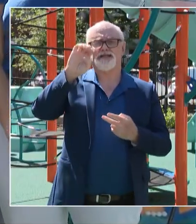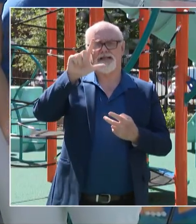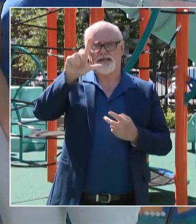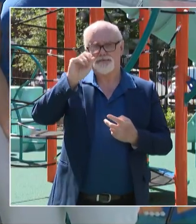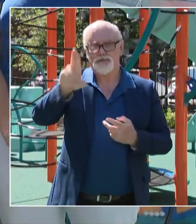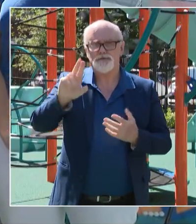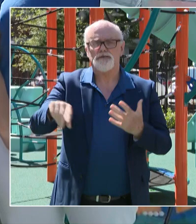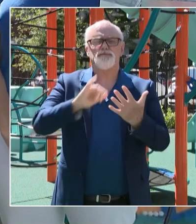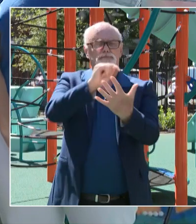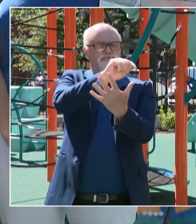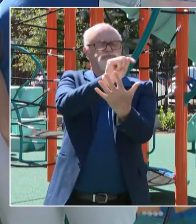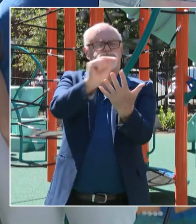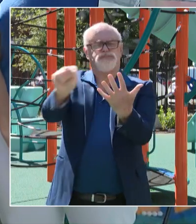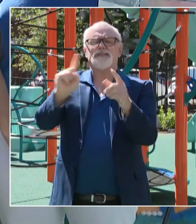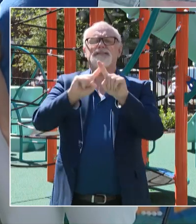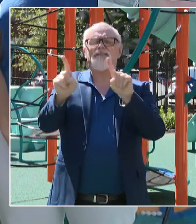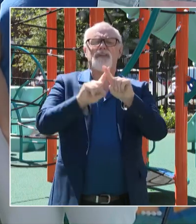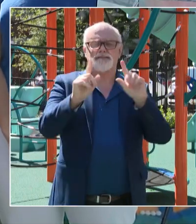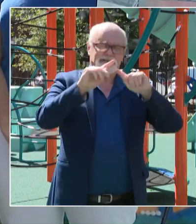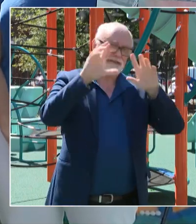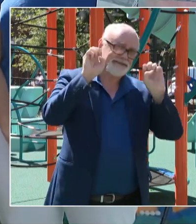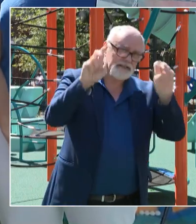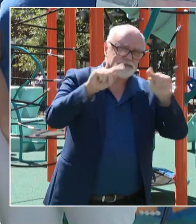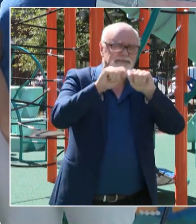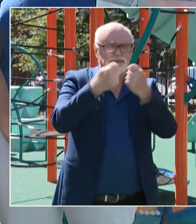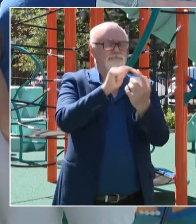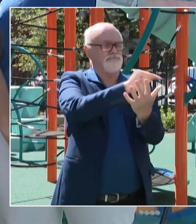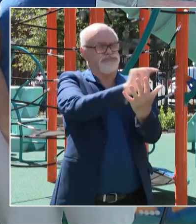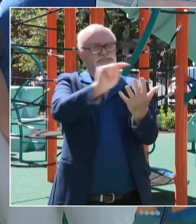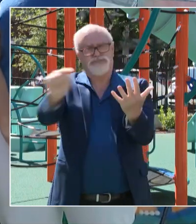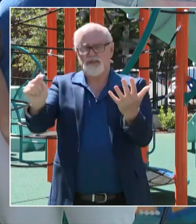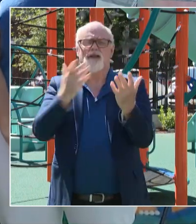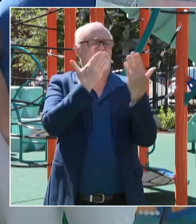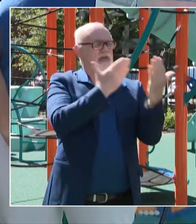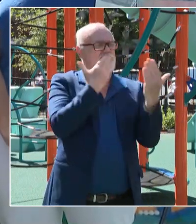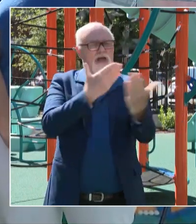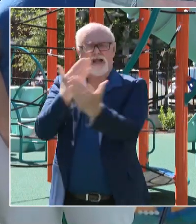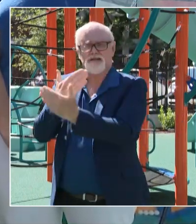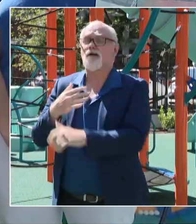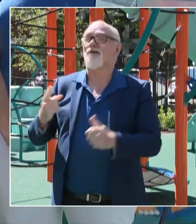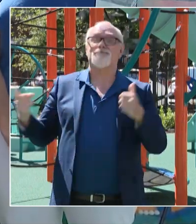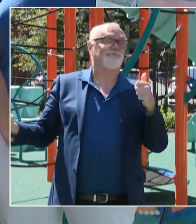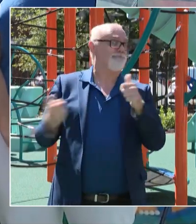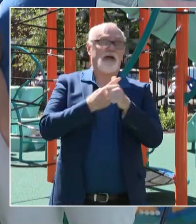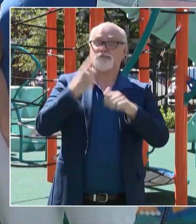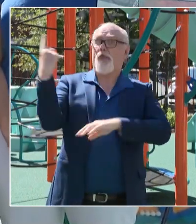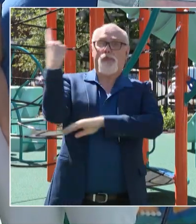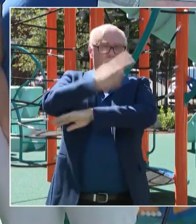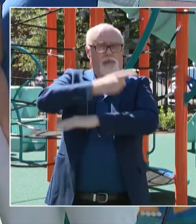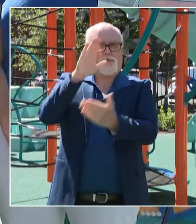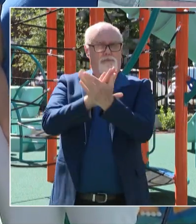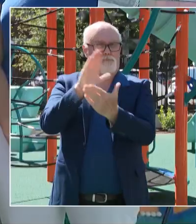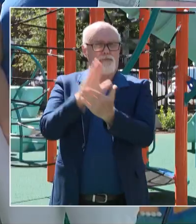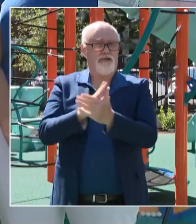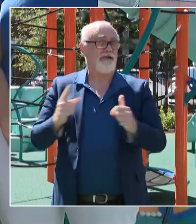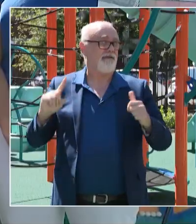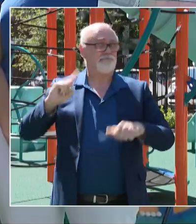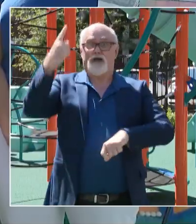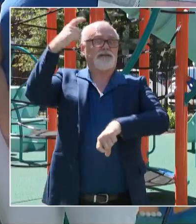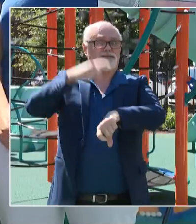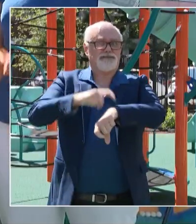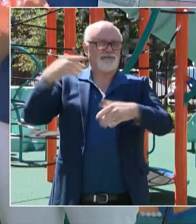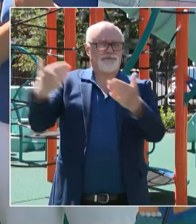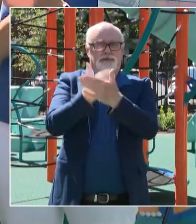Not only is it the first day of school, but it's the first day that these reinvigorated learning spaces will be filled with our